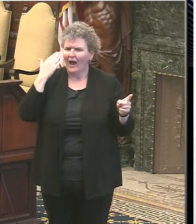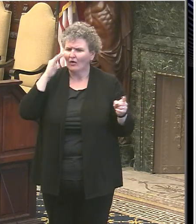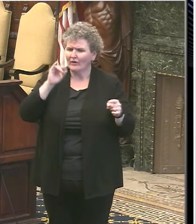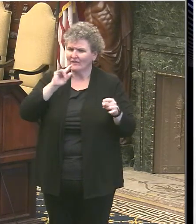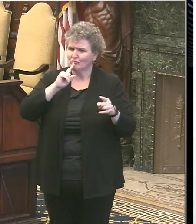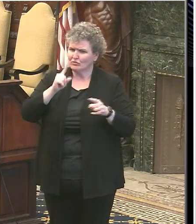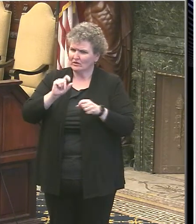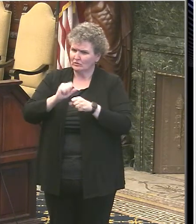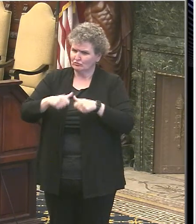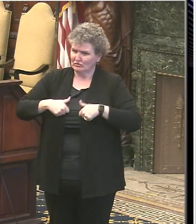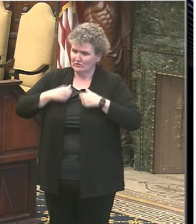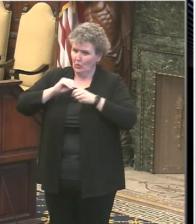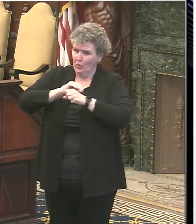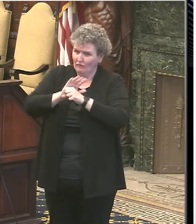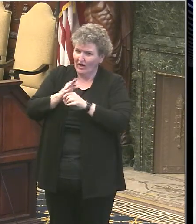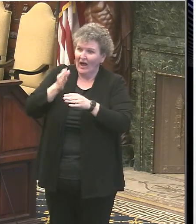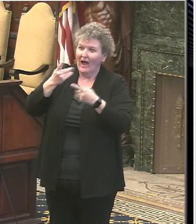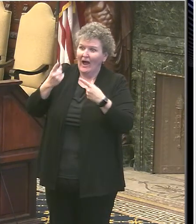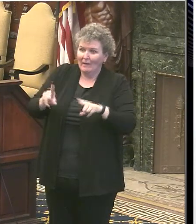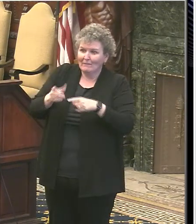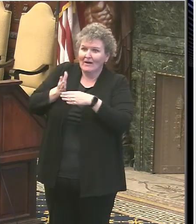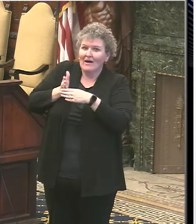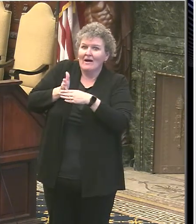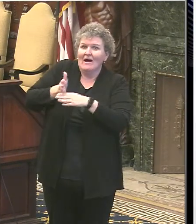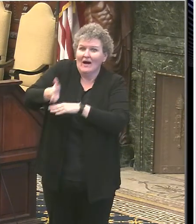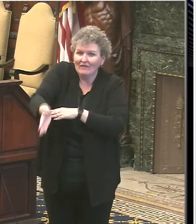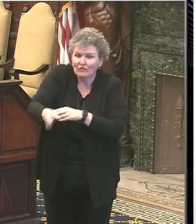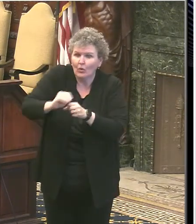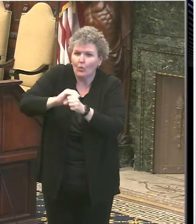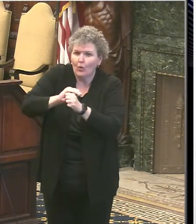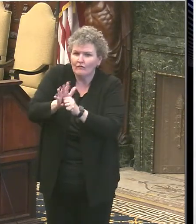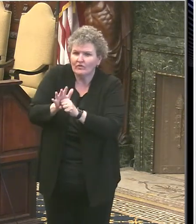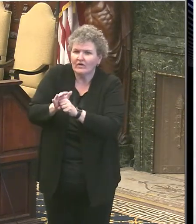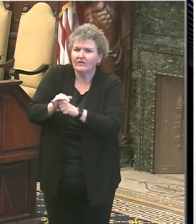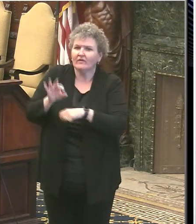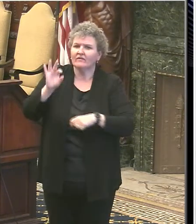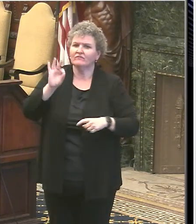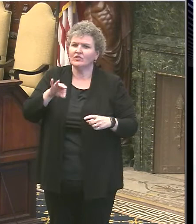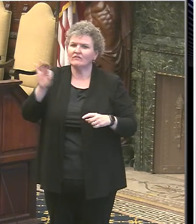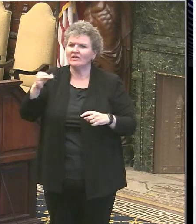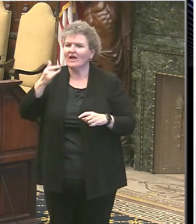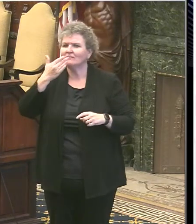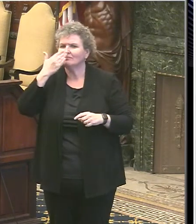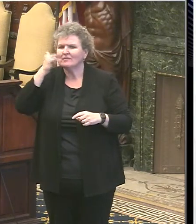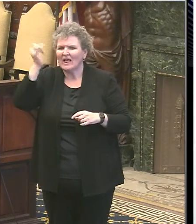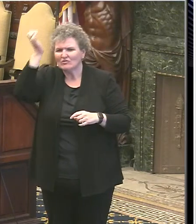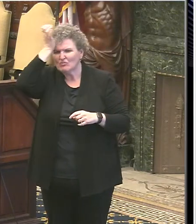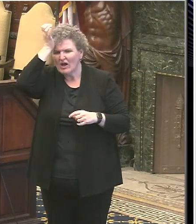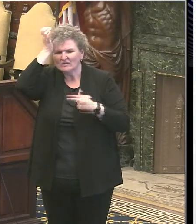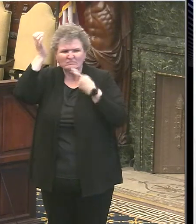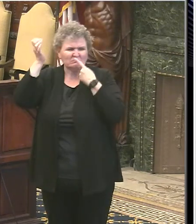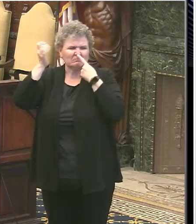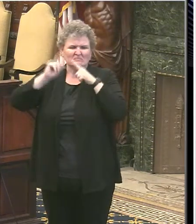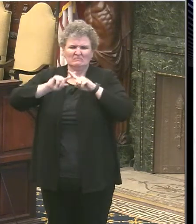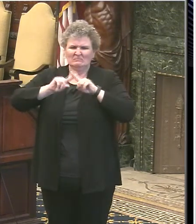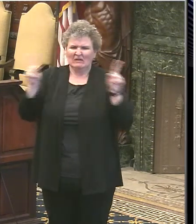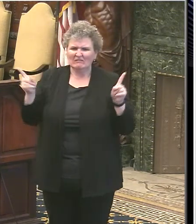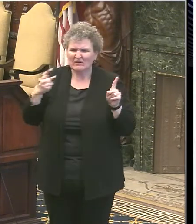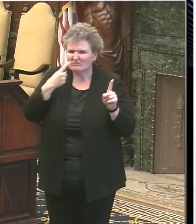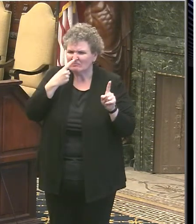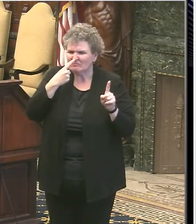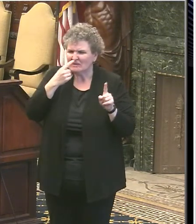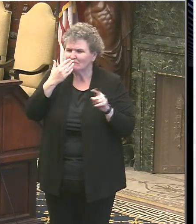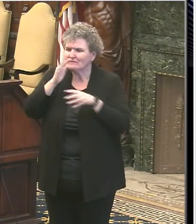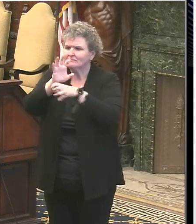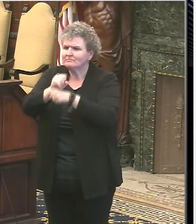actually after you get COVID, French fries smell like garbage, and all these other smells that we're used to. Coffee smells